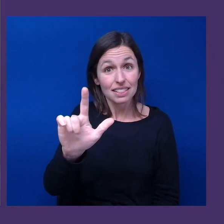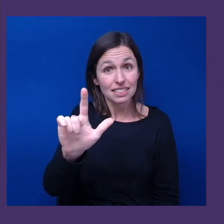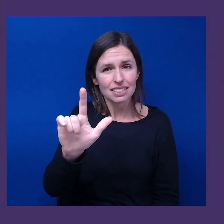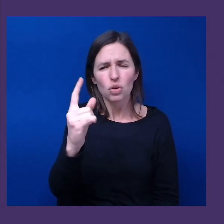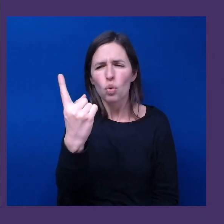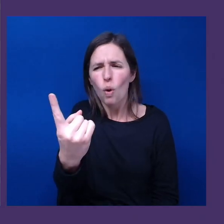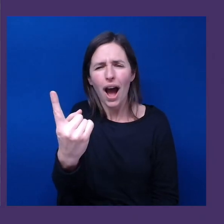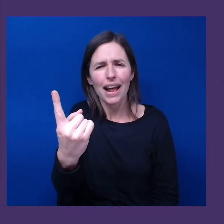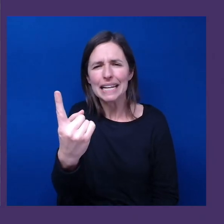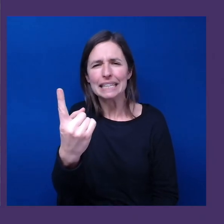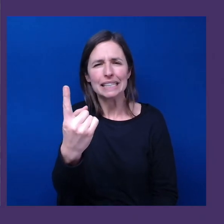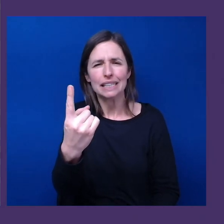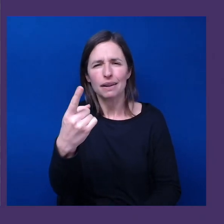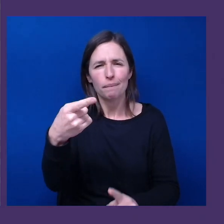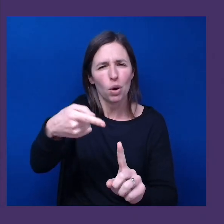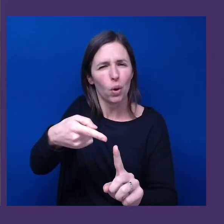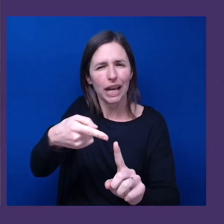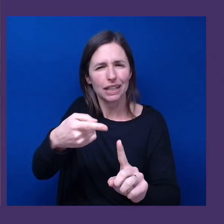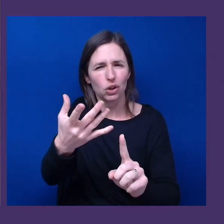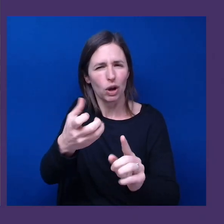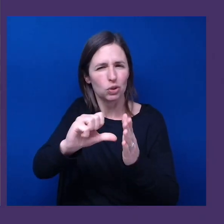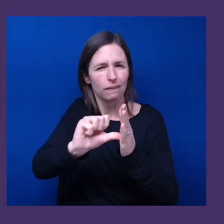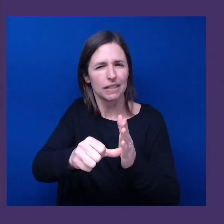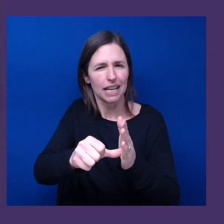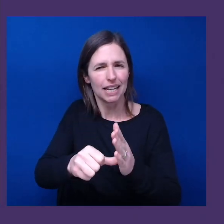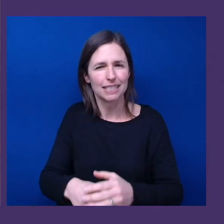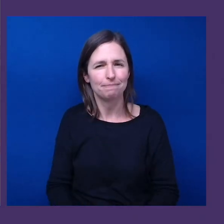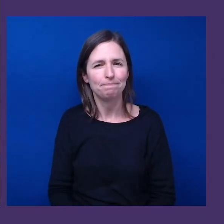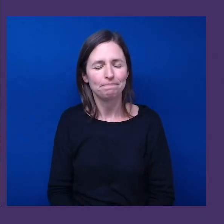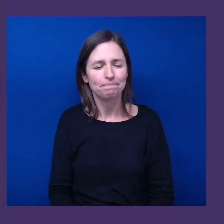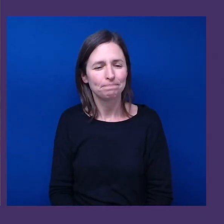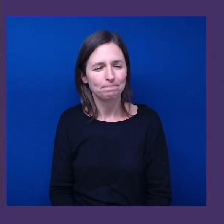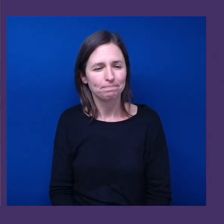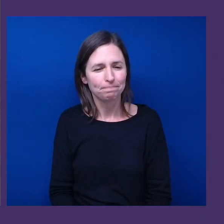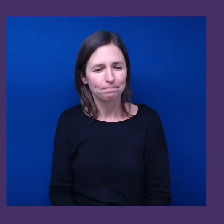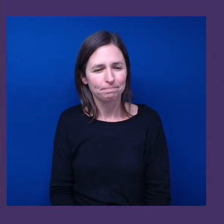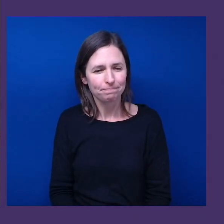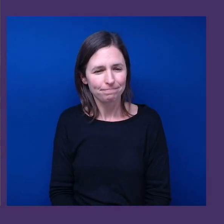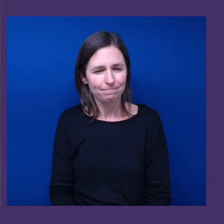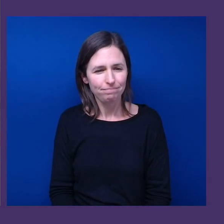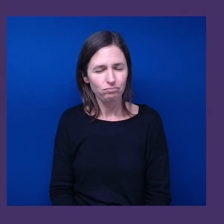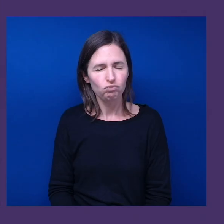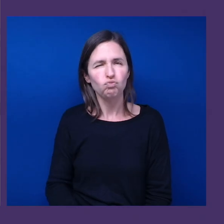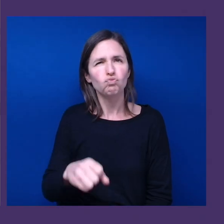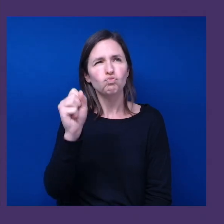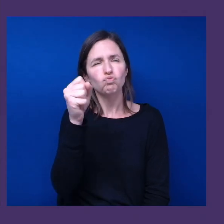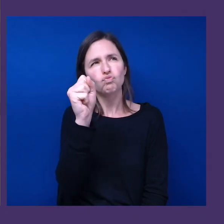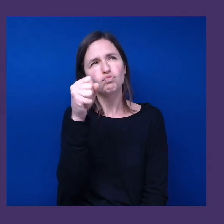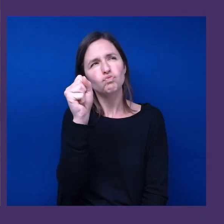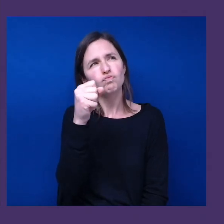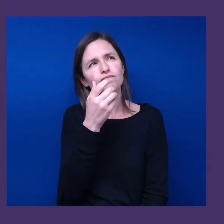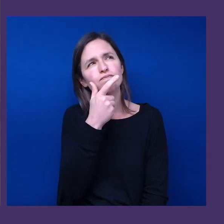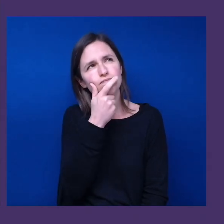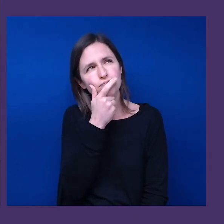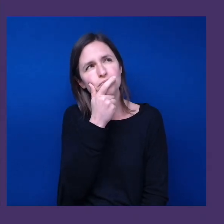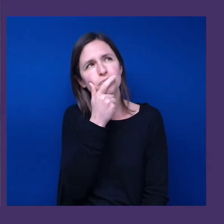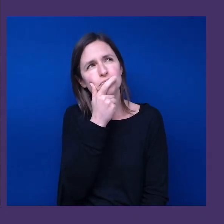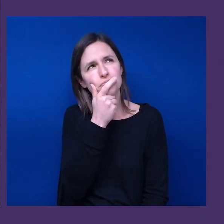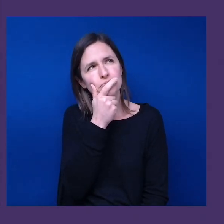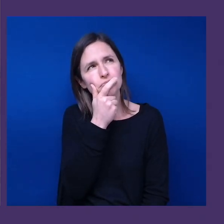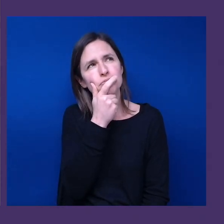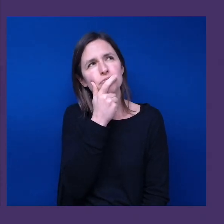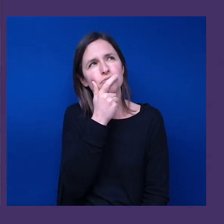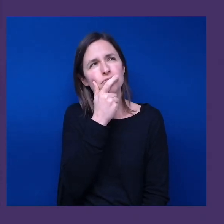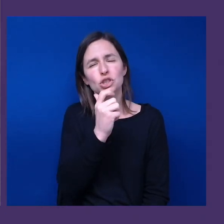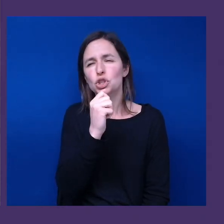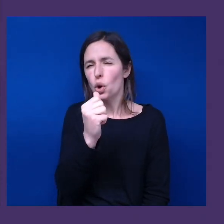like individuals to walk away with here? Yeah, I think that not to think of